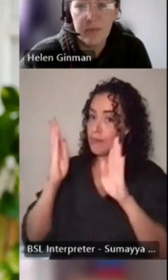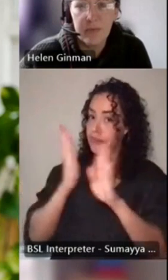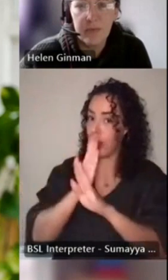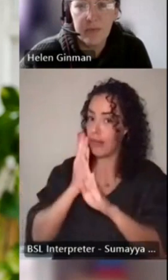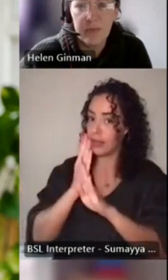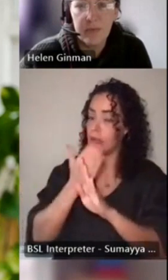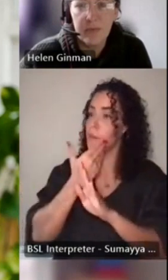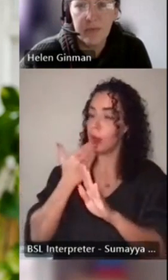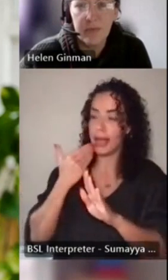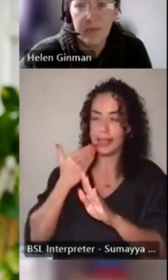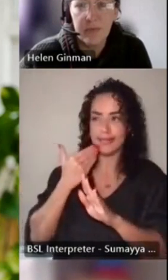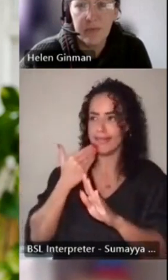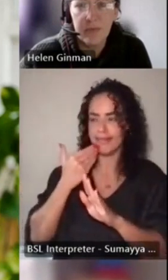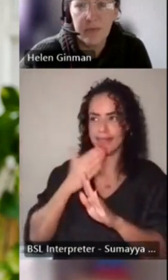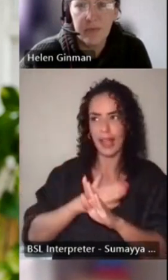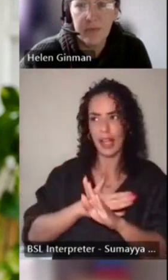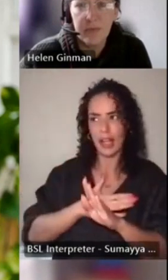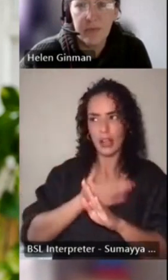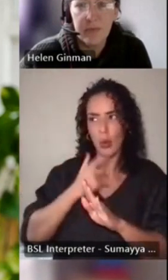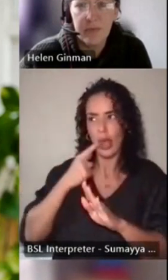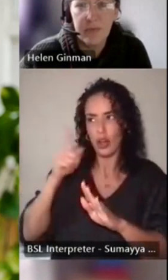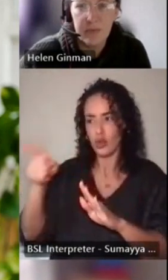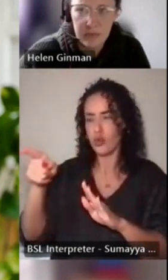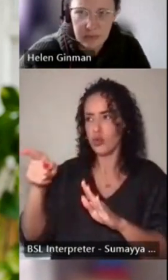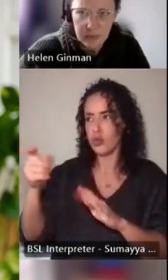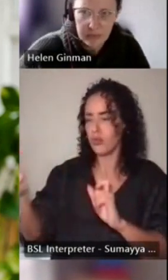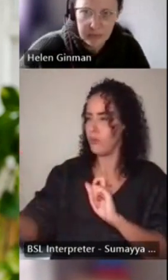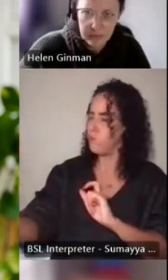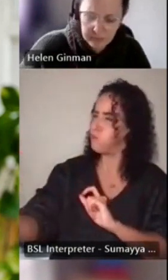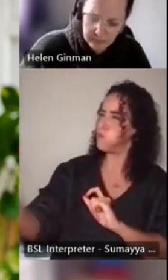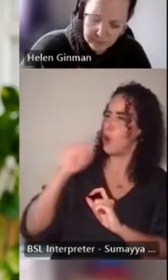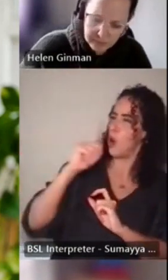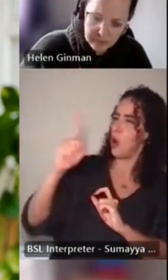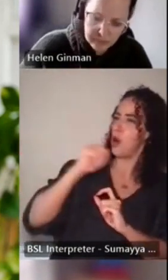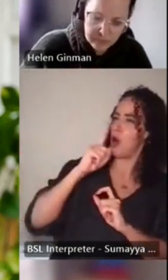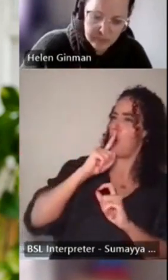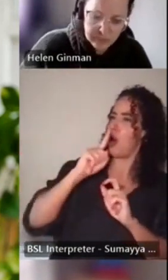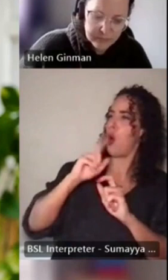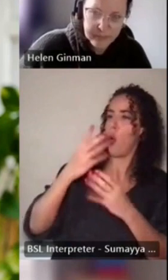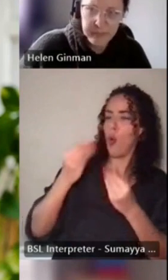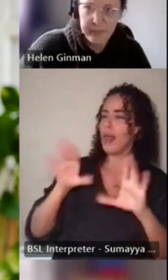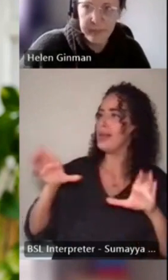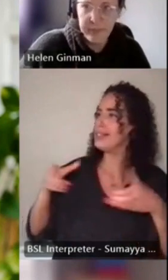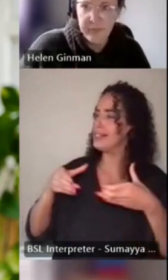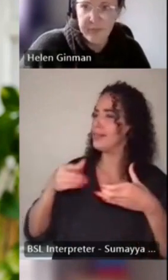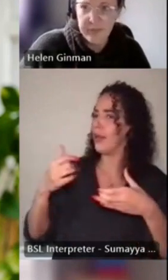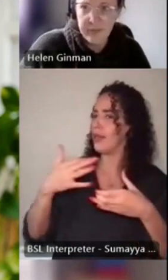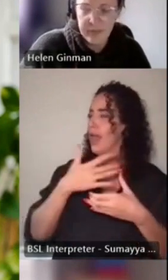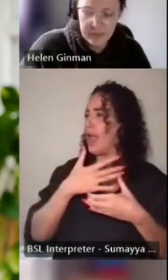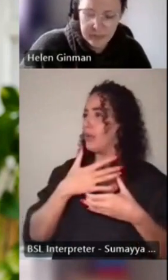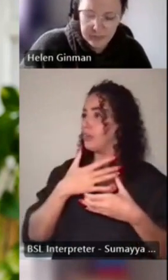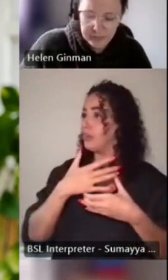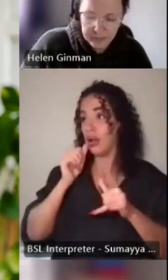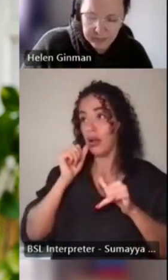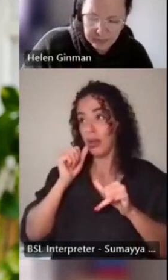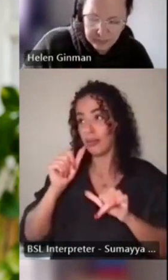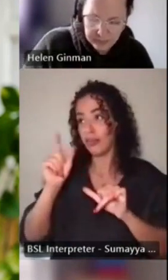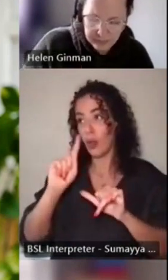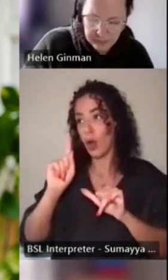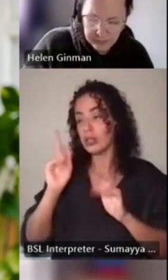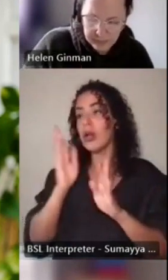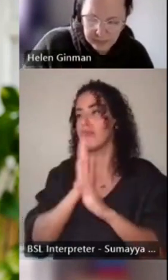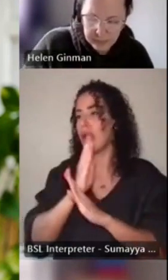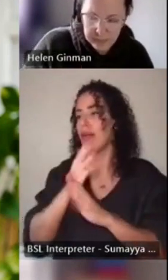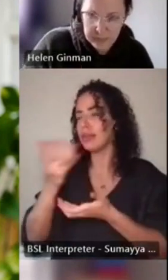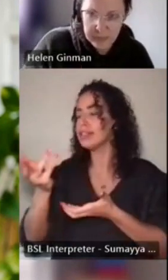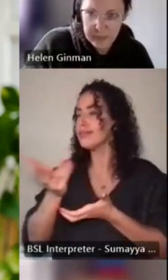didn't appreciate the spotlight. You can also tell them that you prefer it if they raise concerns with you privately rather in front of the